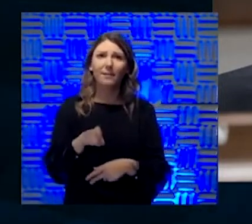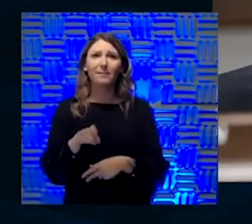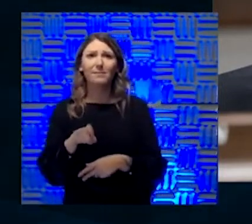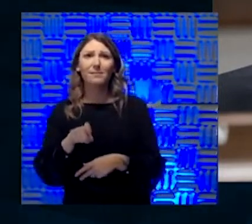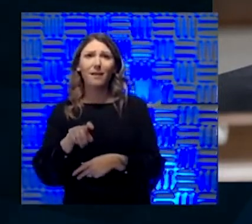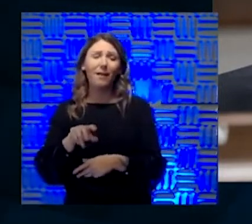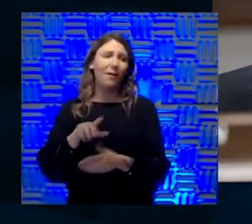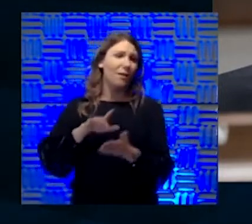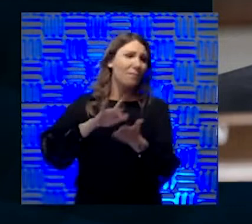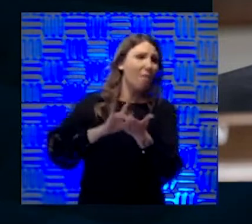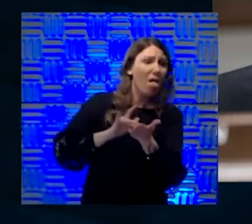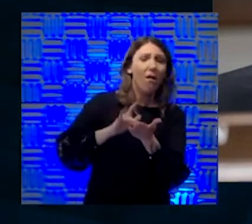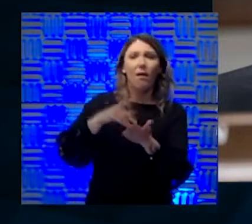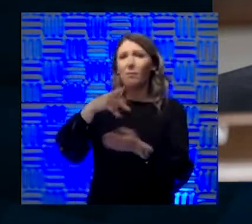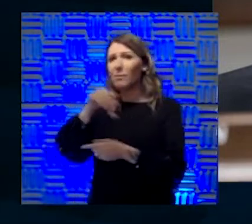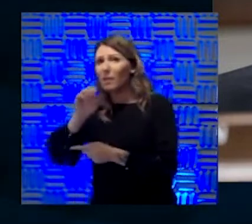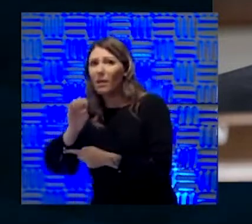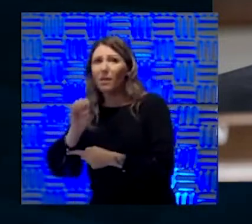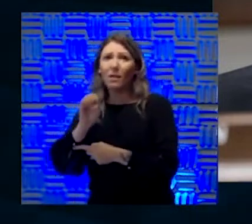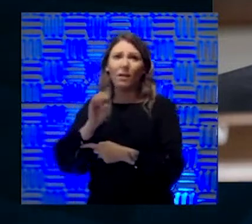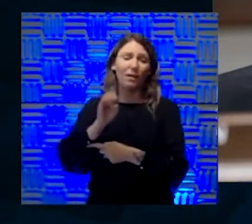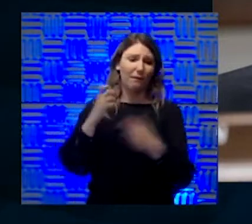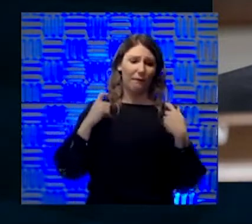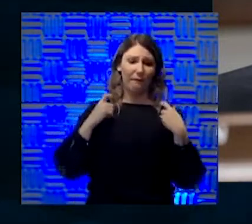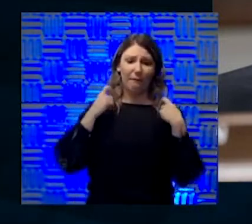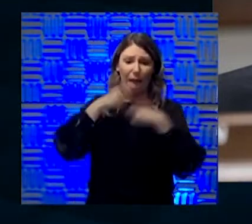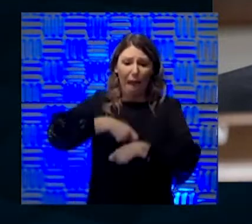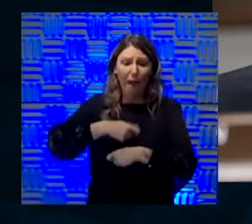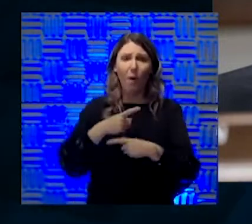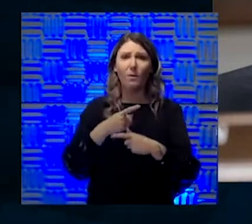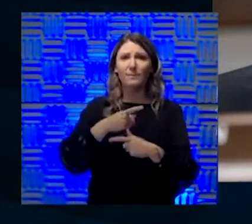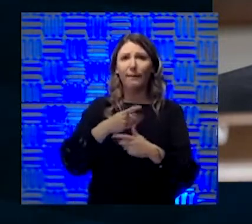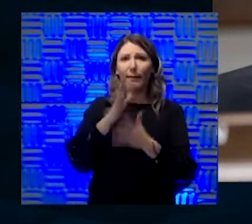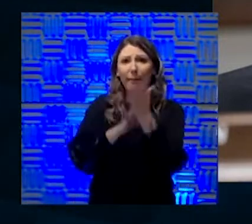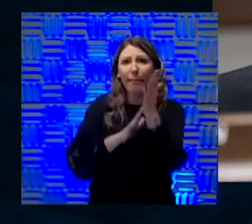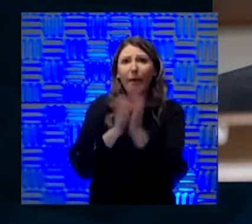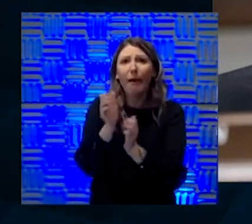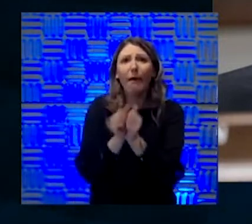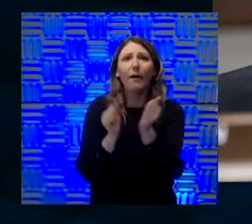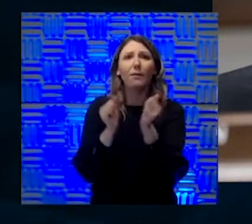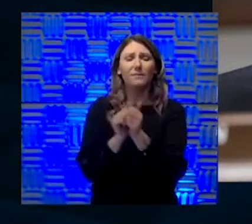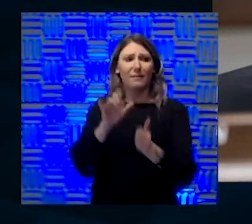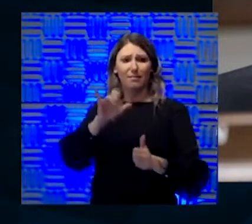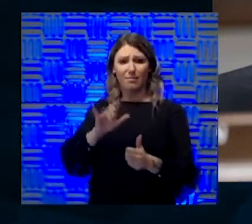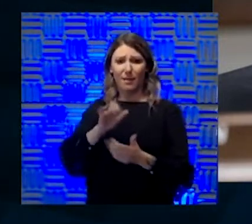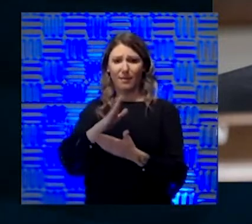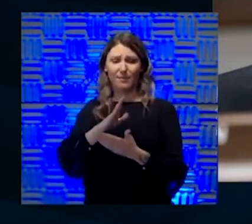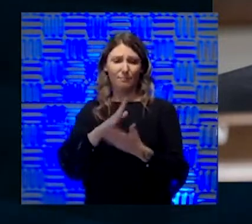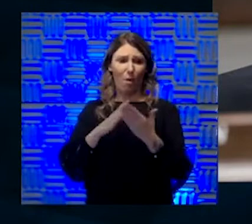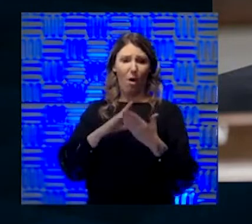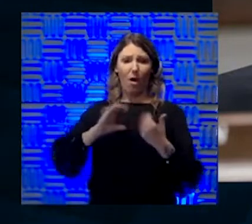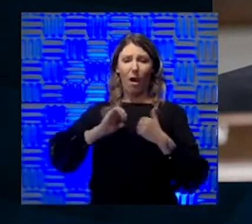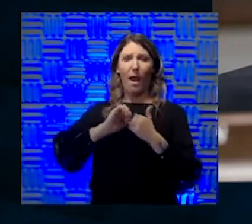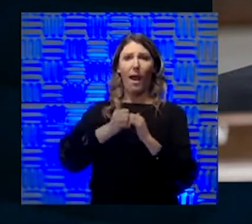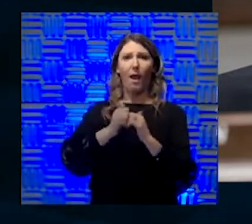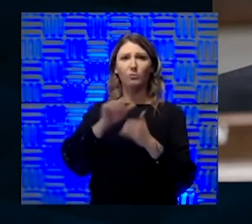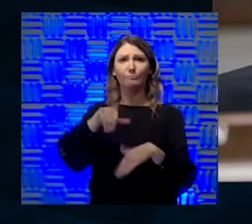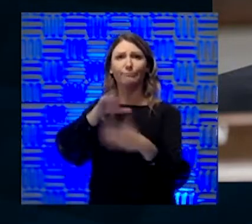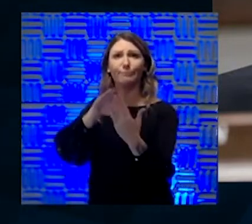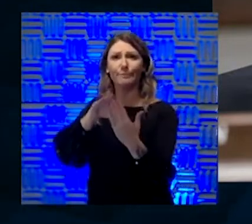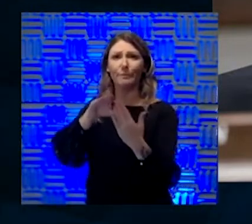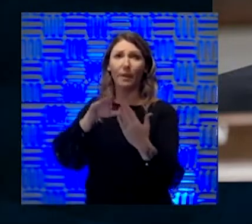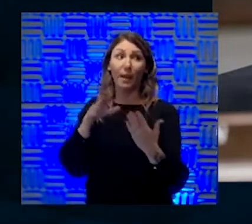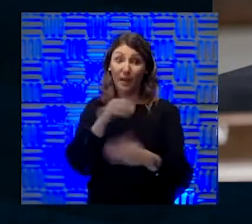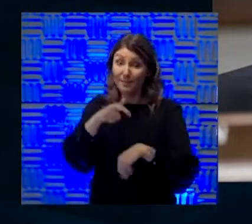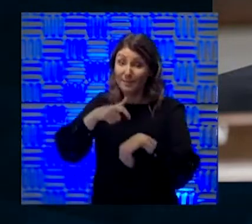gowns and gloves. How we manufacture things is a component of how we address this, because timeliness obviously matters,